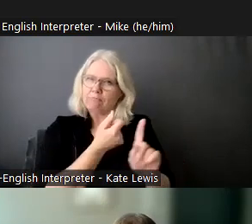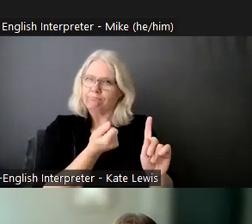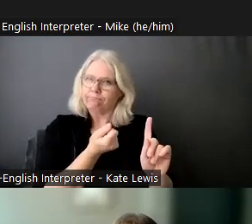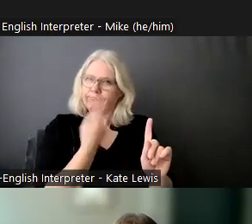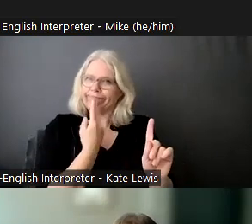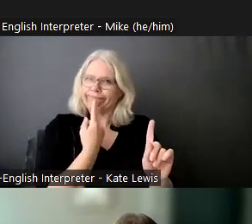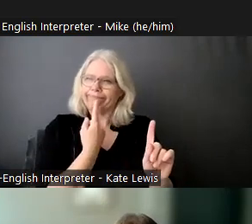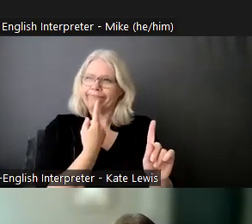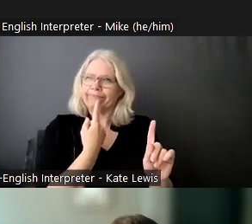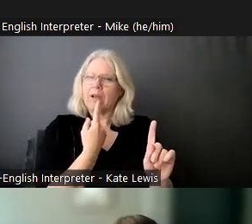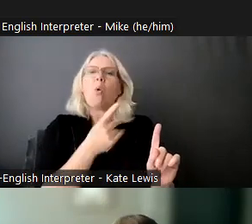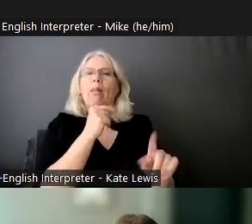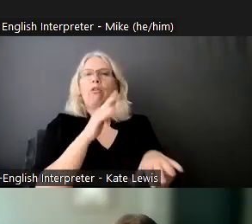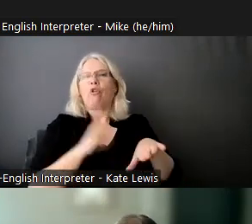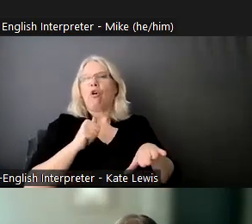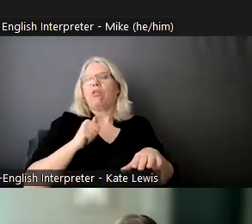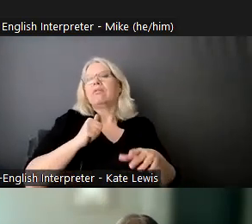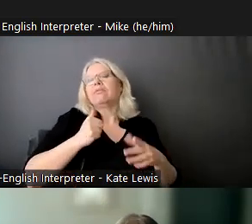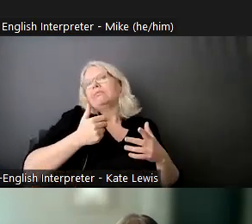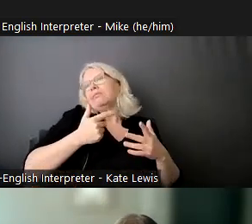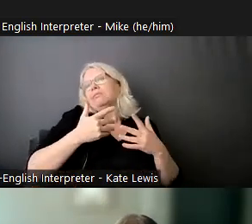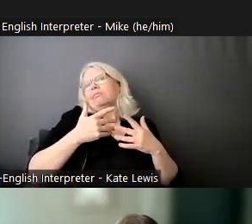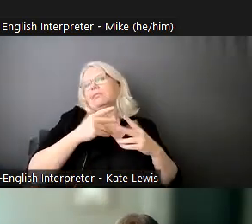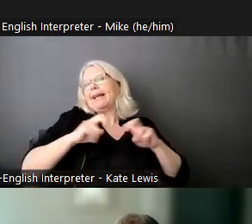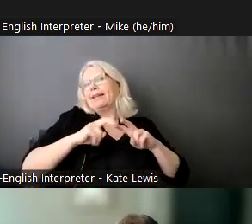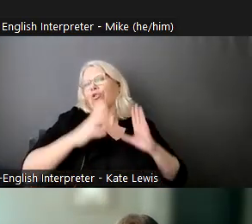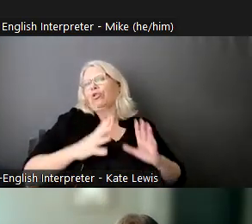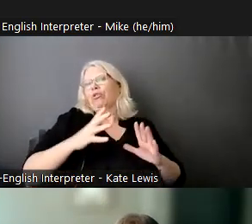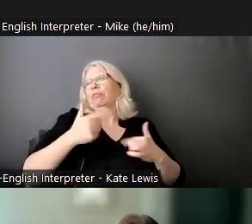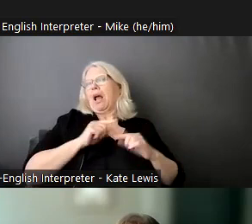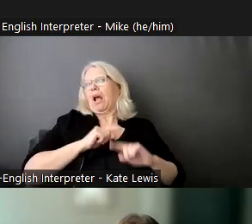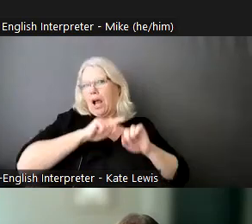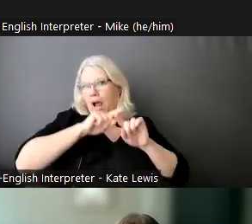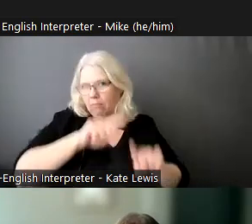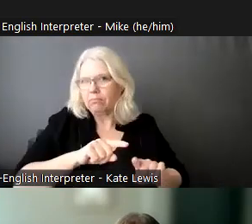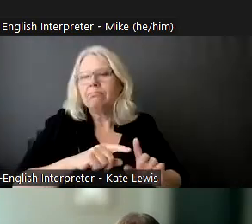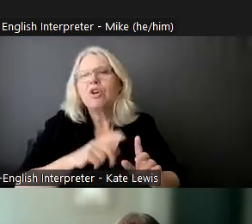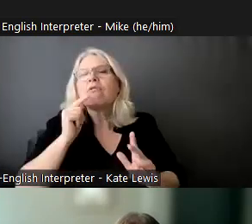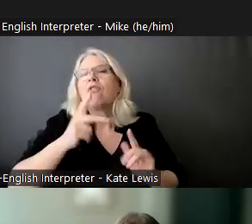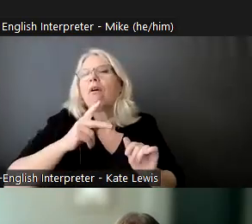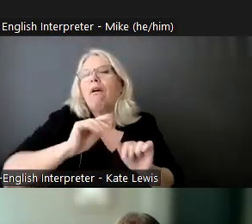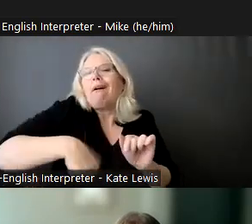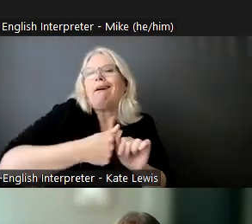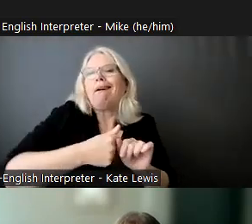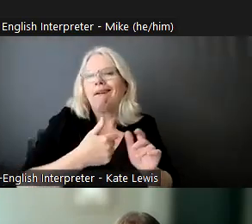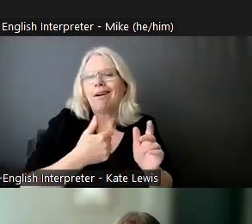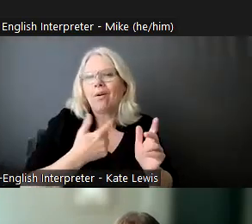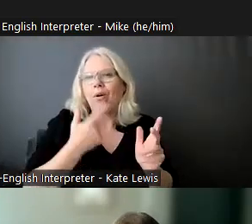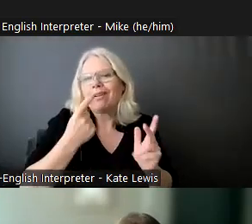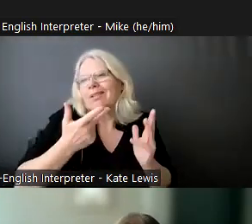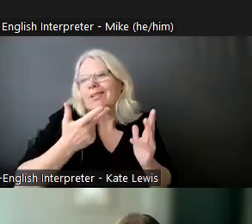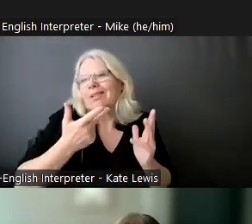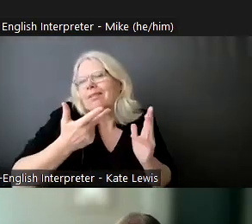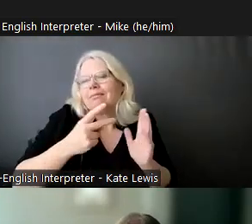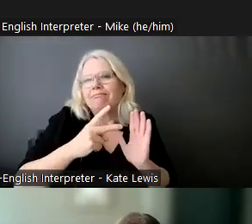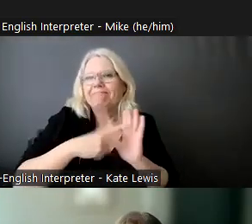situation, maybe as due diligence, just to say, we want a secondary or an informal or